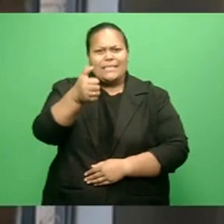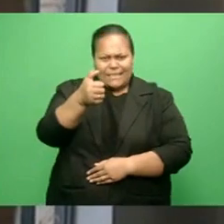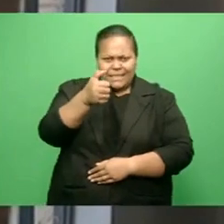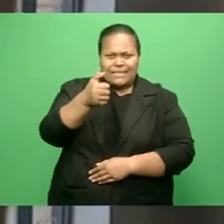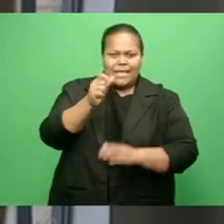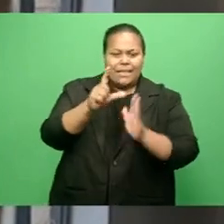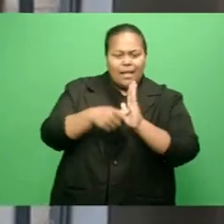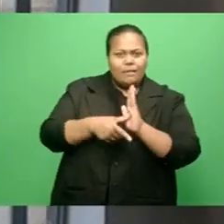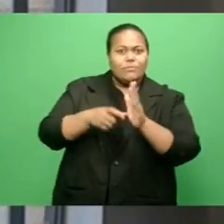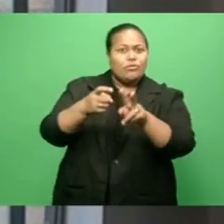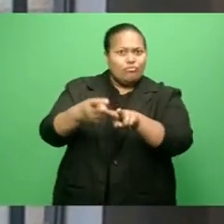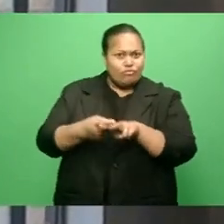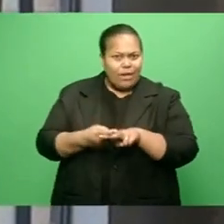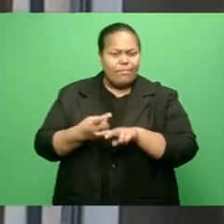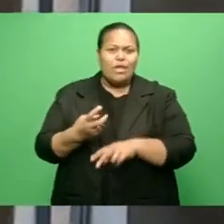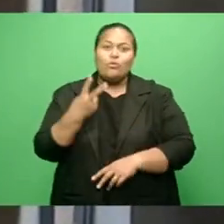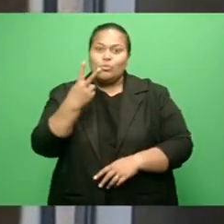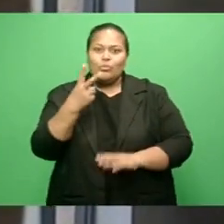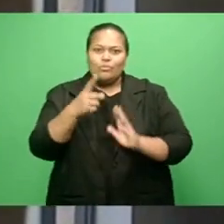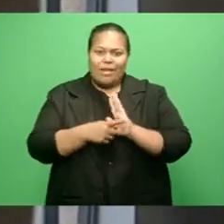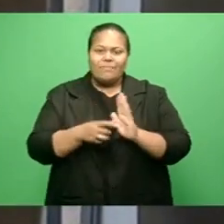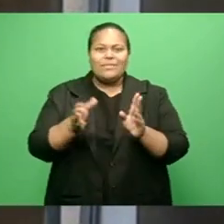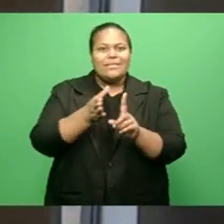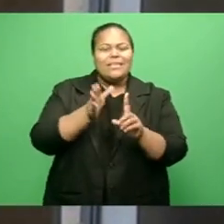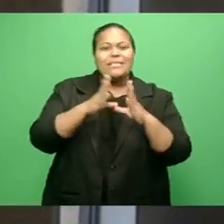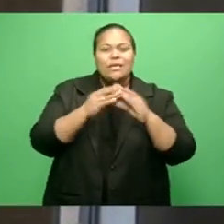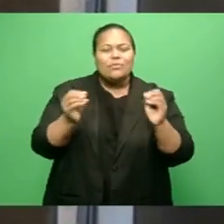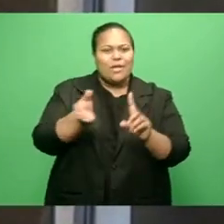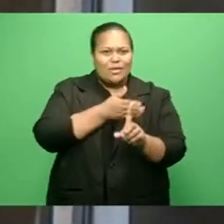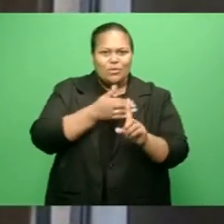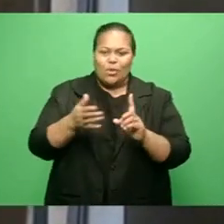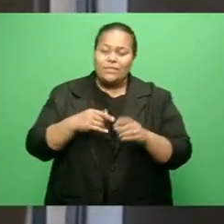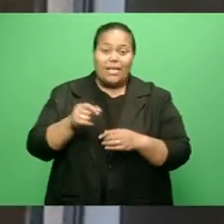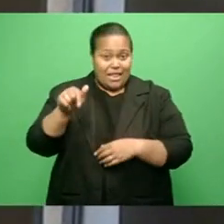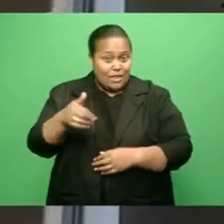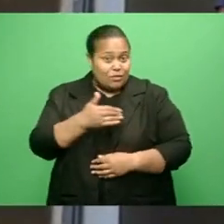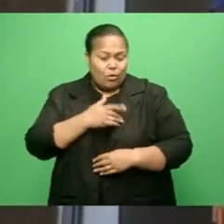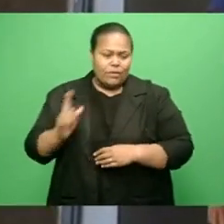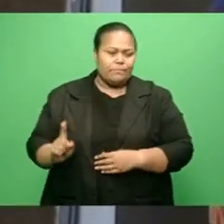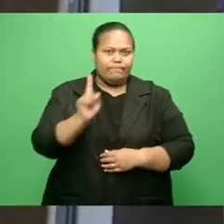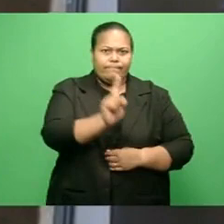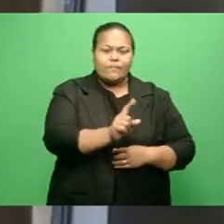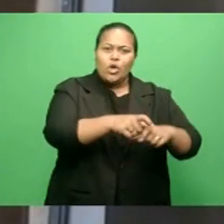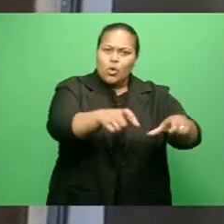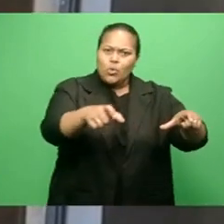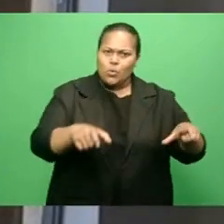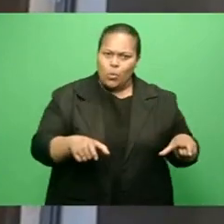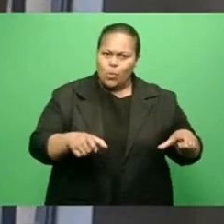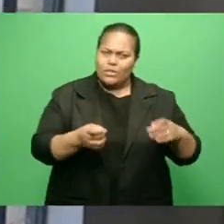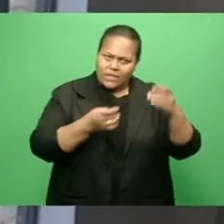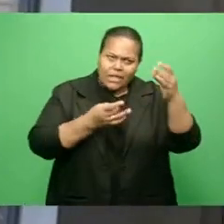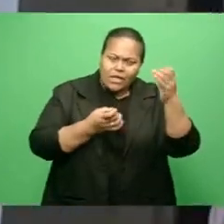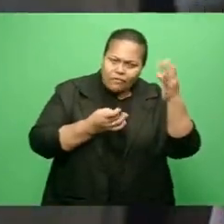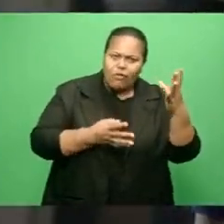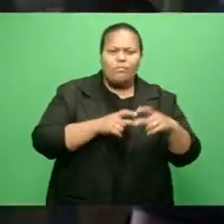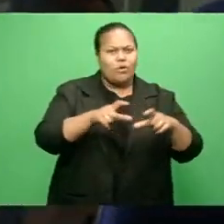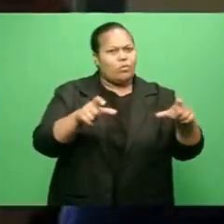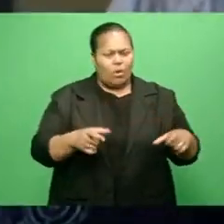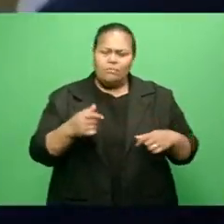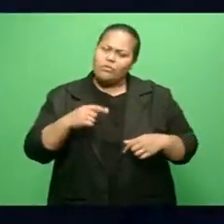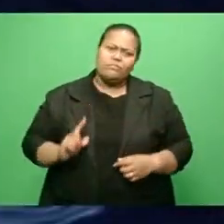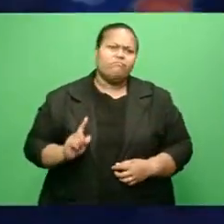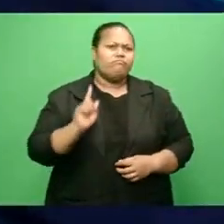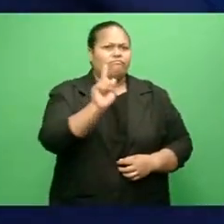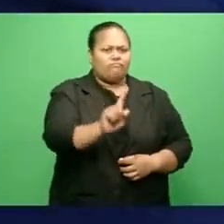sexual assault. He was produced in the Suva High Court this morning, where he informed the court that he had turned up for his trial but